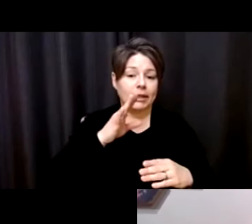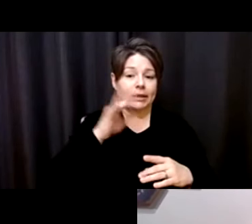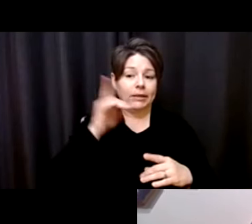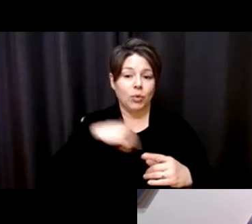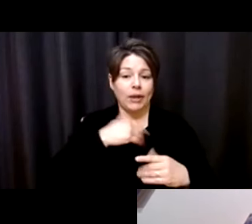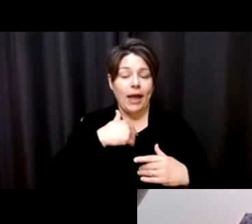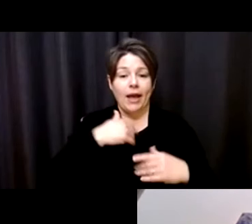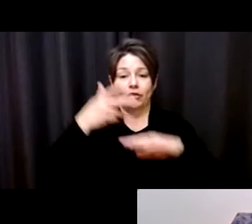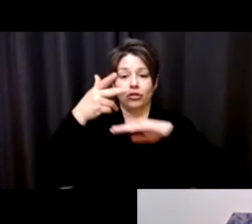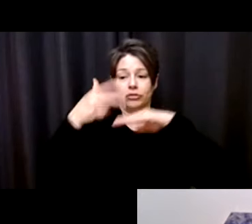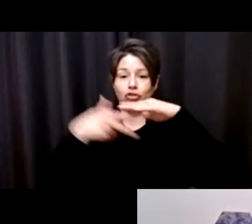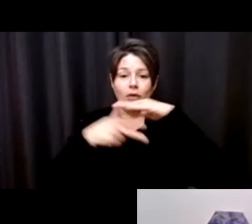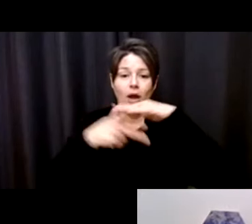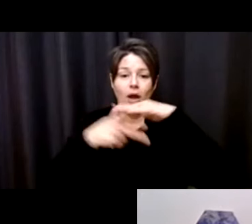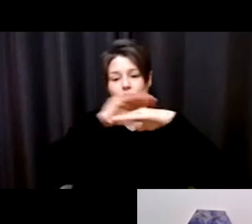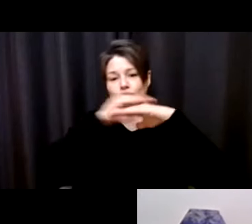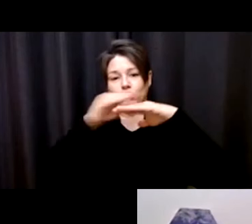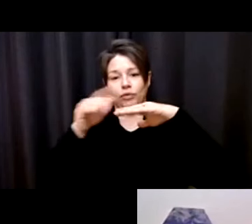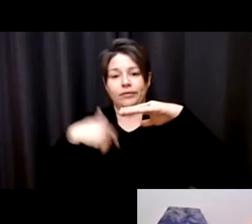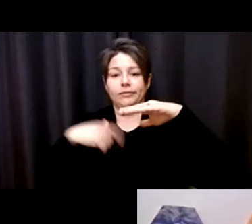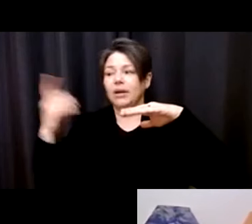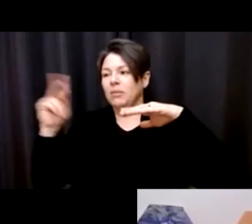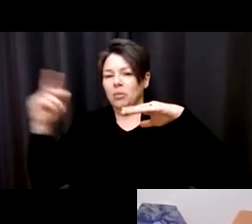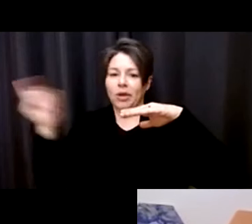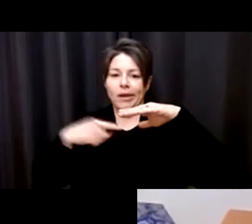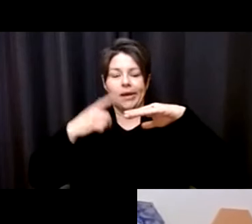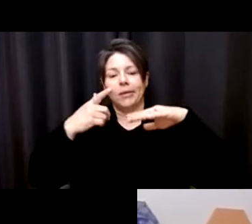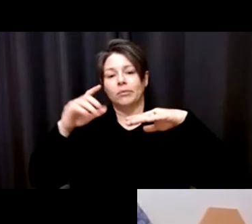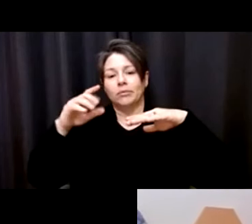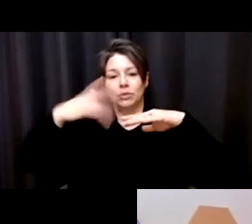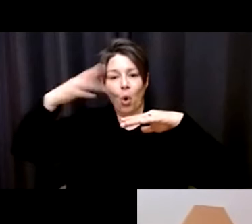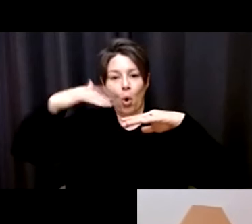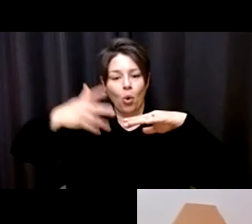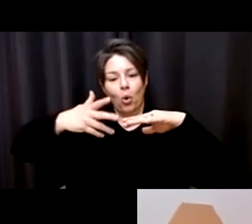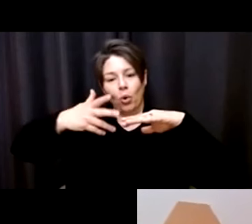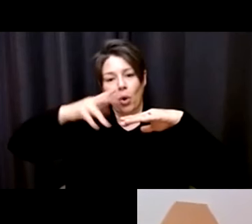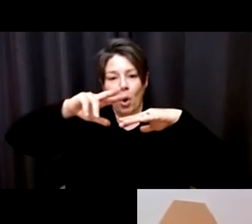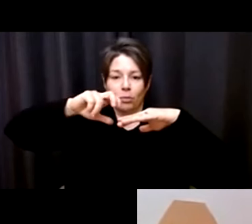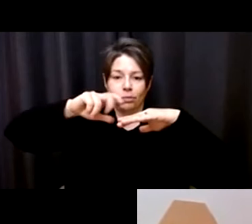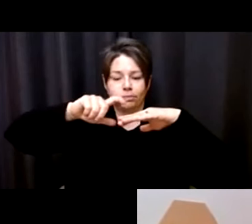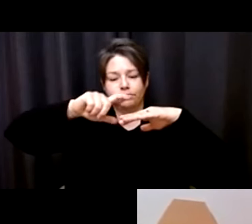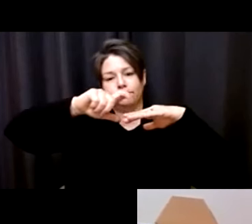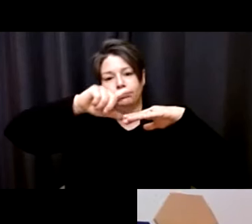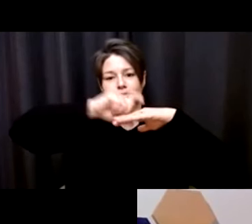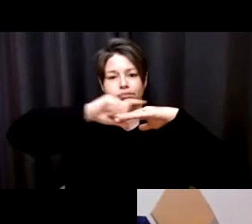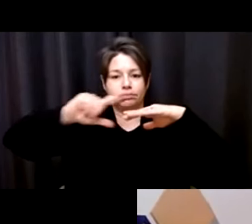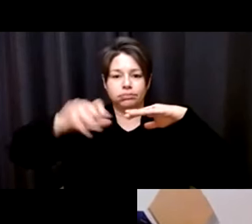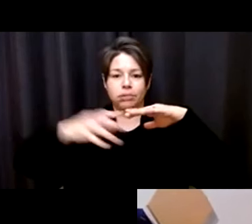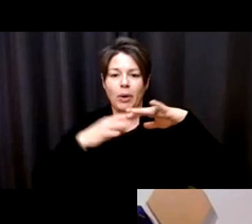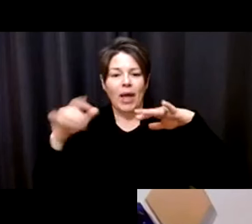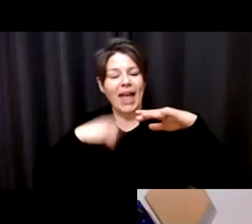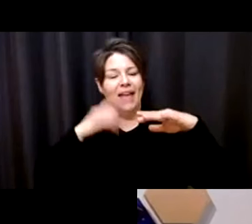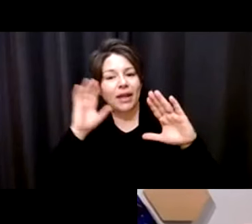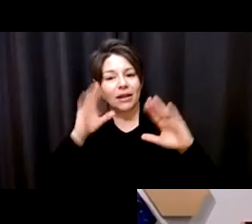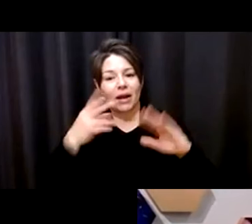out and took the hive out, excuse me, I was able to photograph some of the honeycomb and